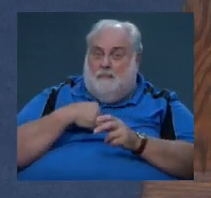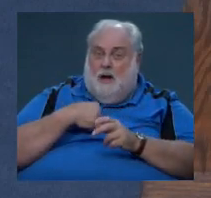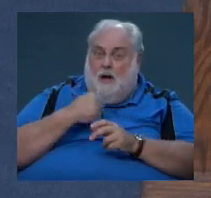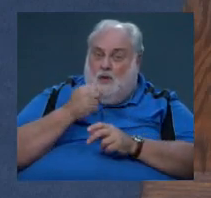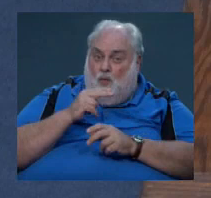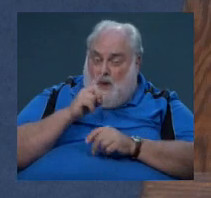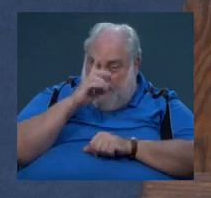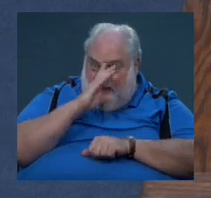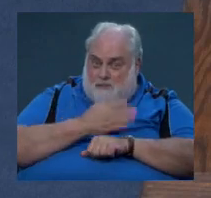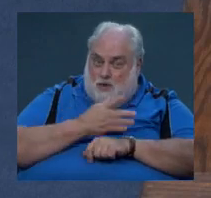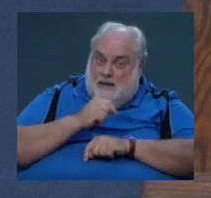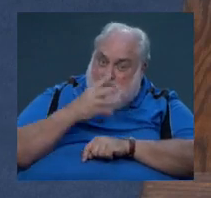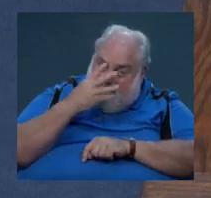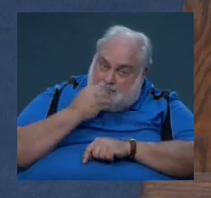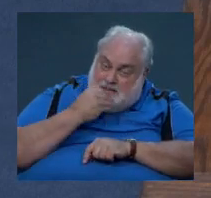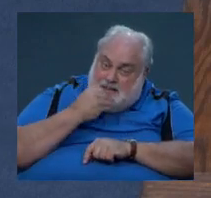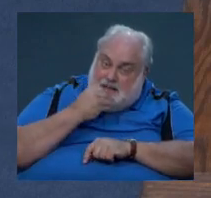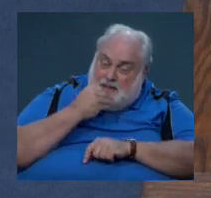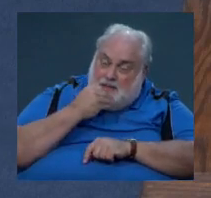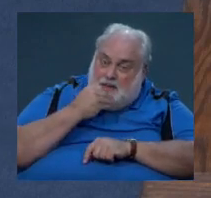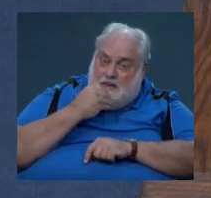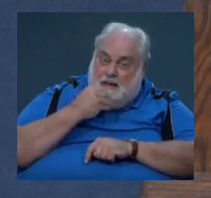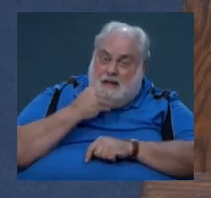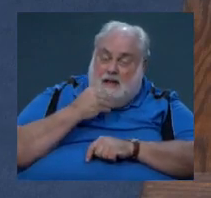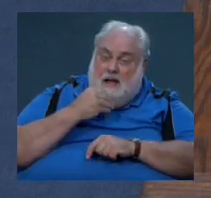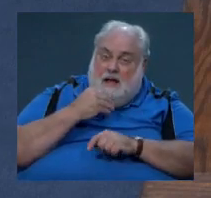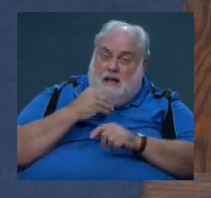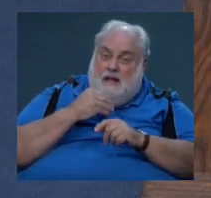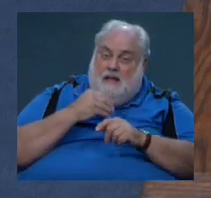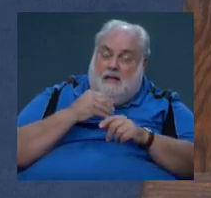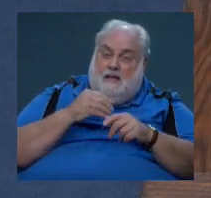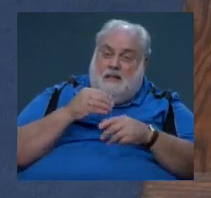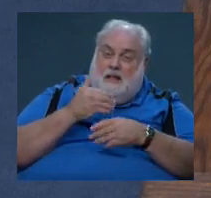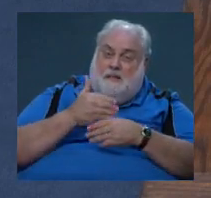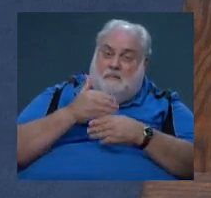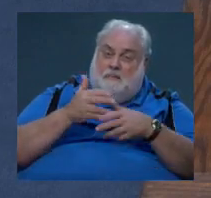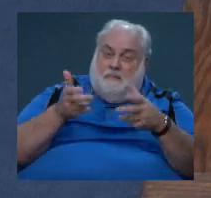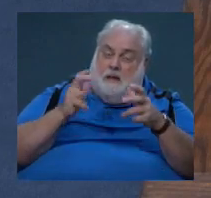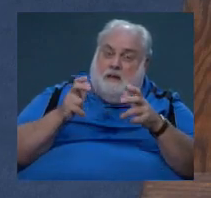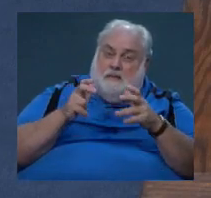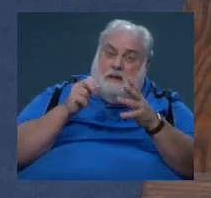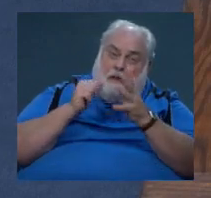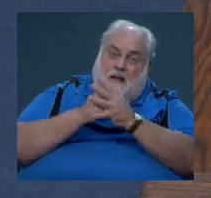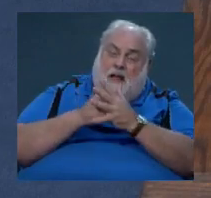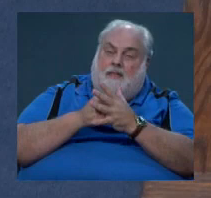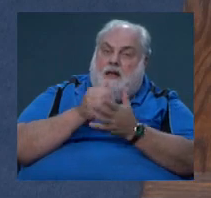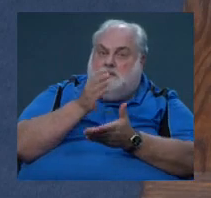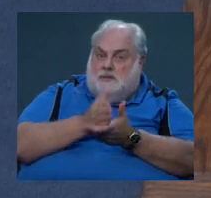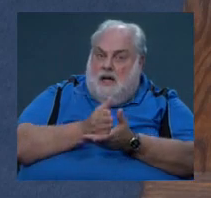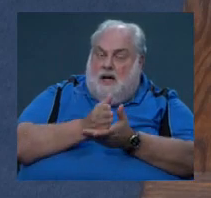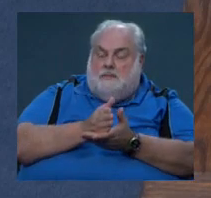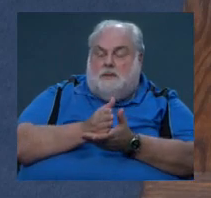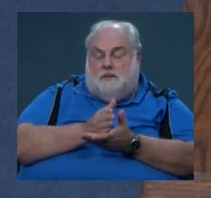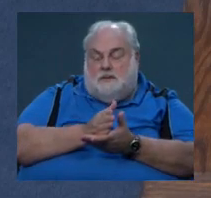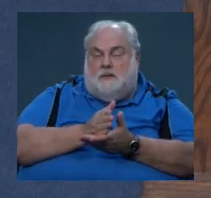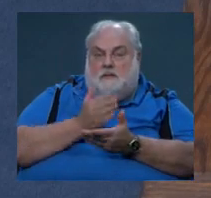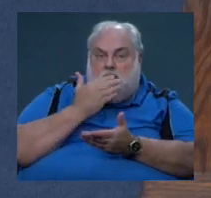to sleep. There's, the basketball right there by my window. And they were kind enough, and they stopped.